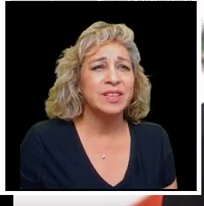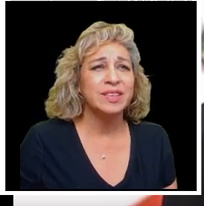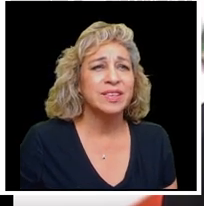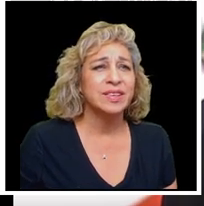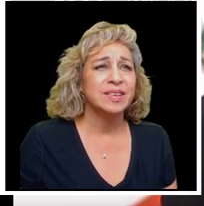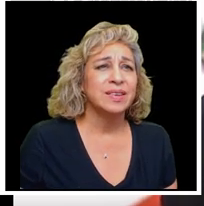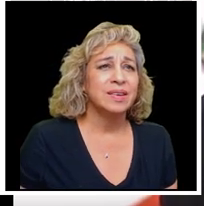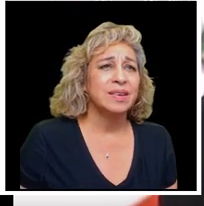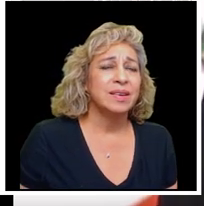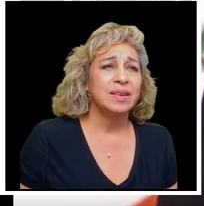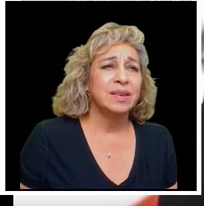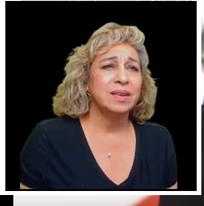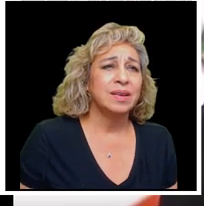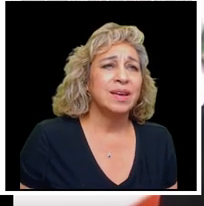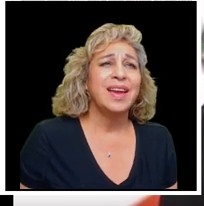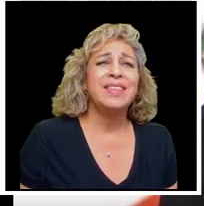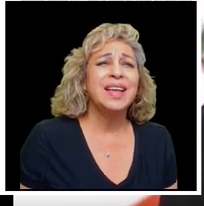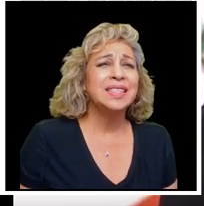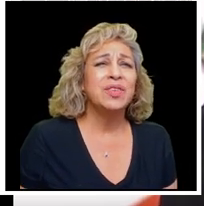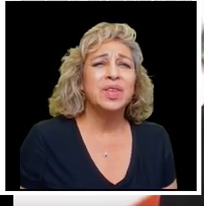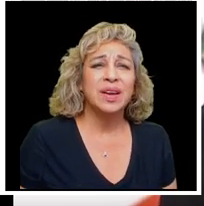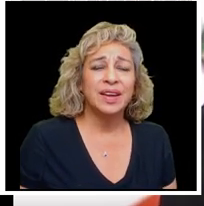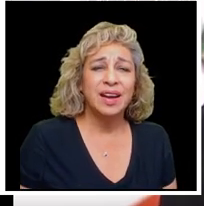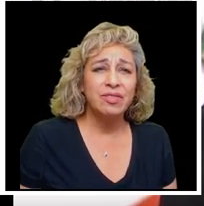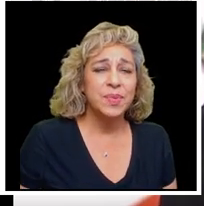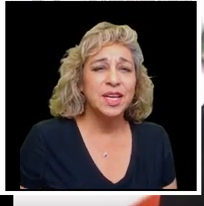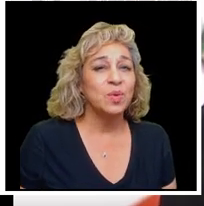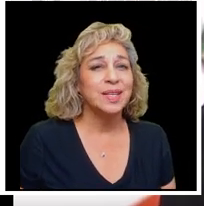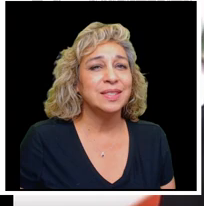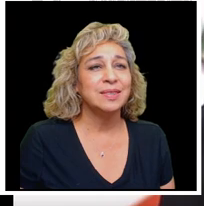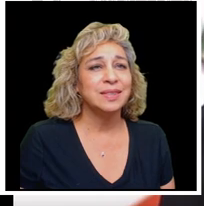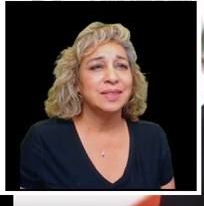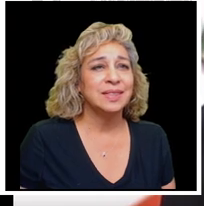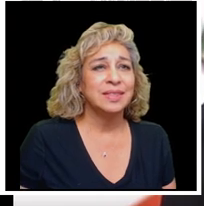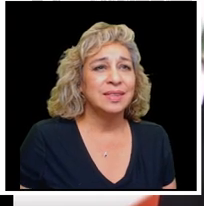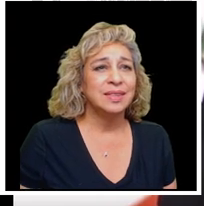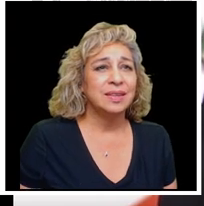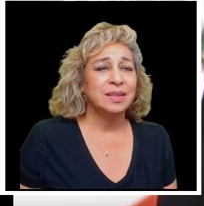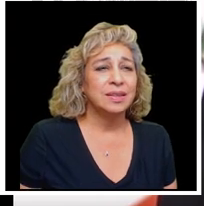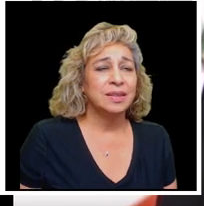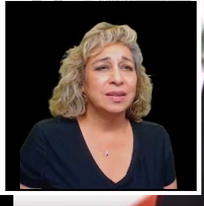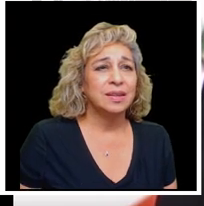elephant and that's how the government was